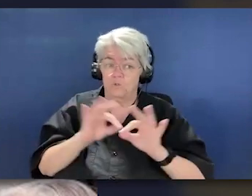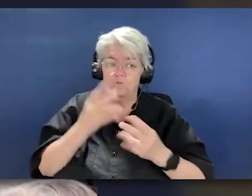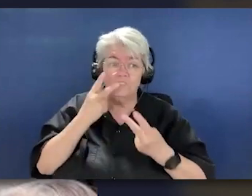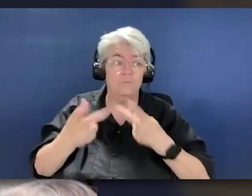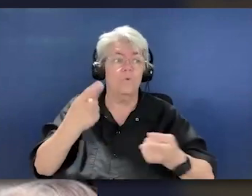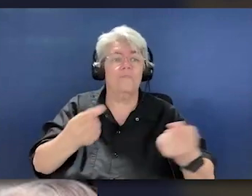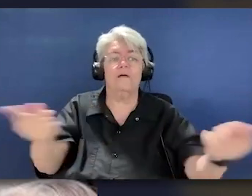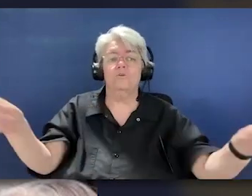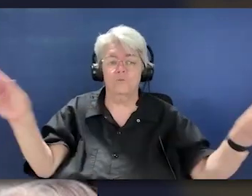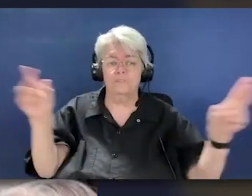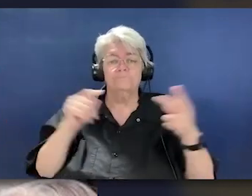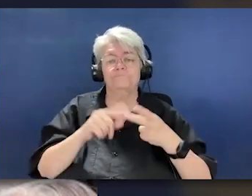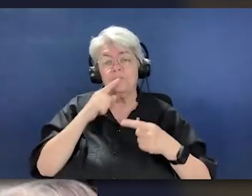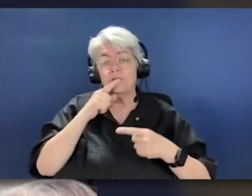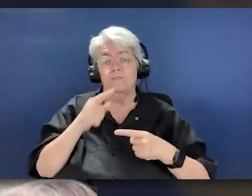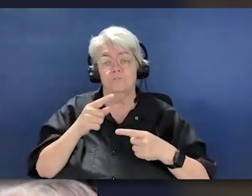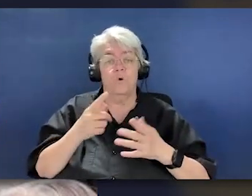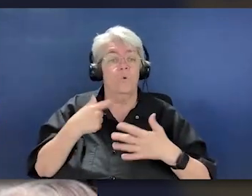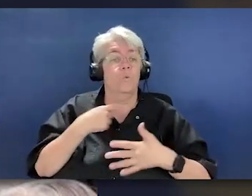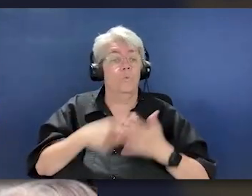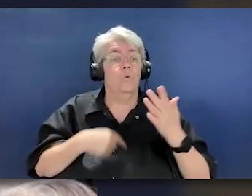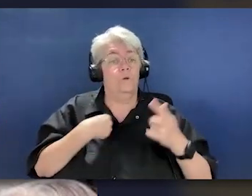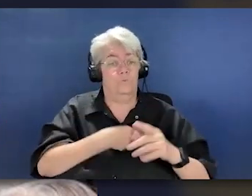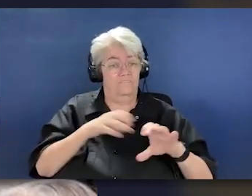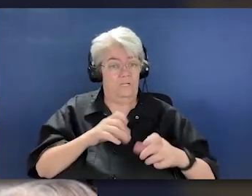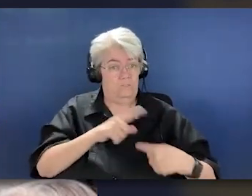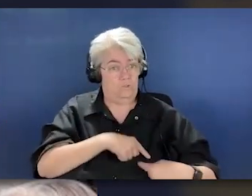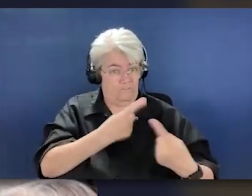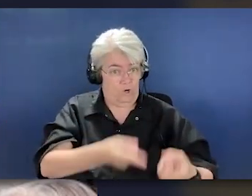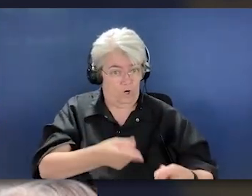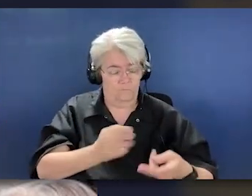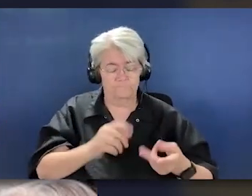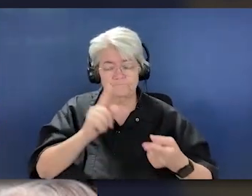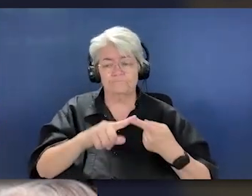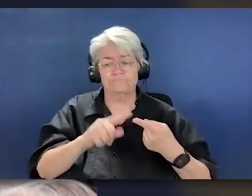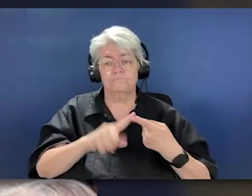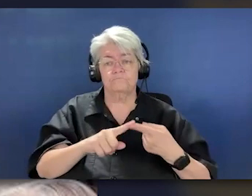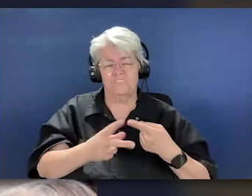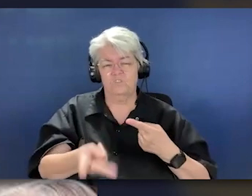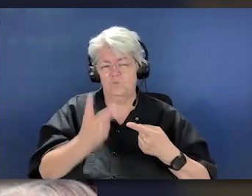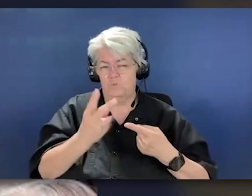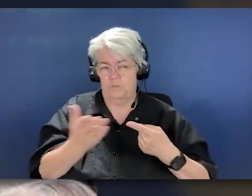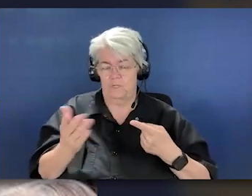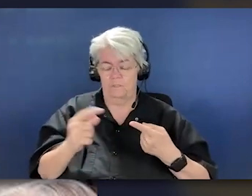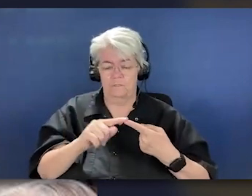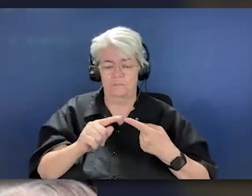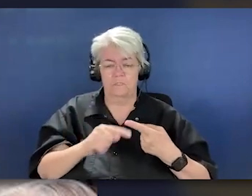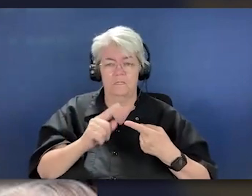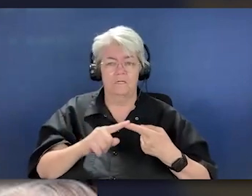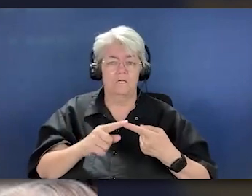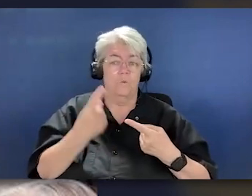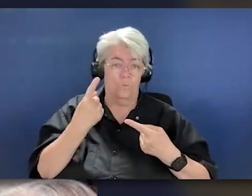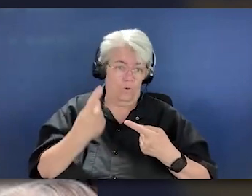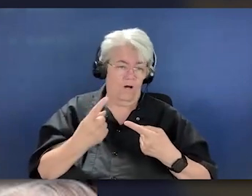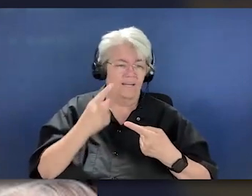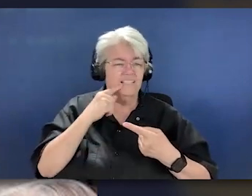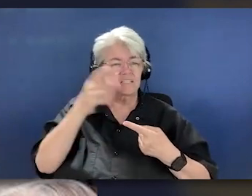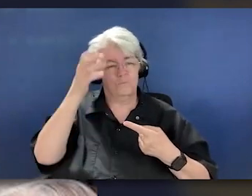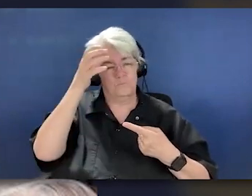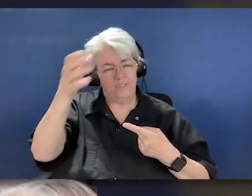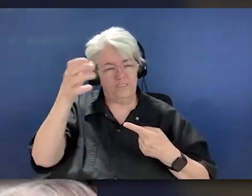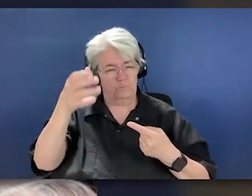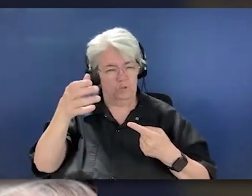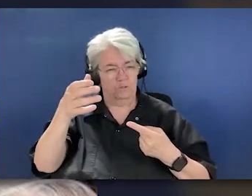terms of the highlights of our response so far, I think there are kind of two dimensions. So one is about the sort of principles